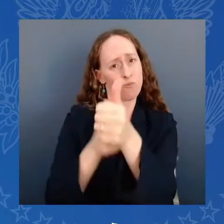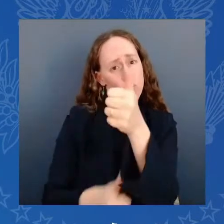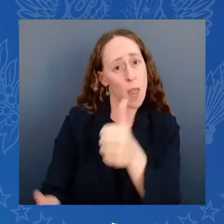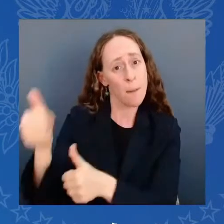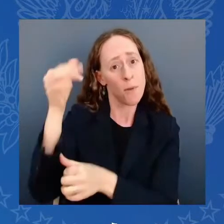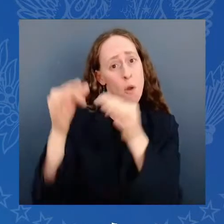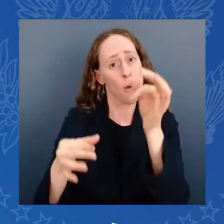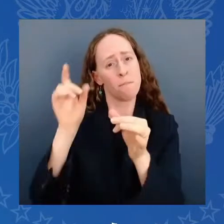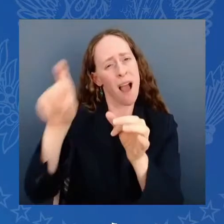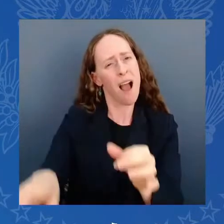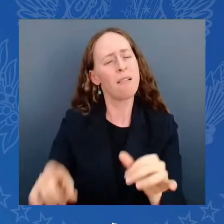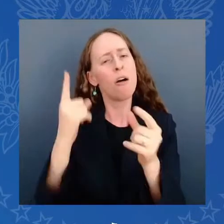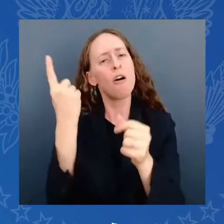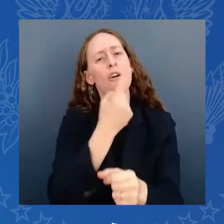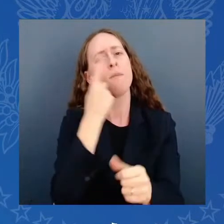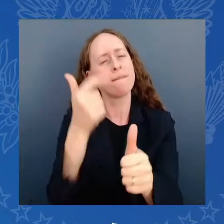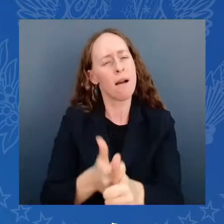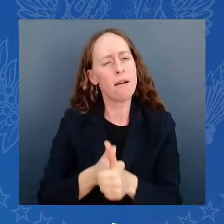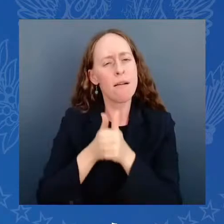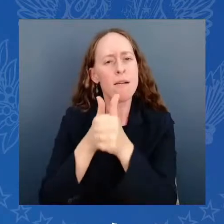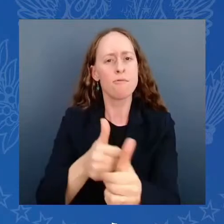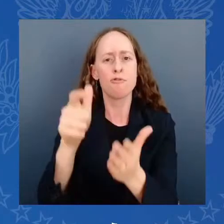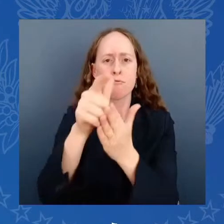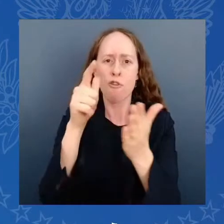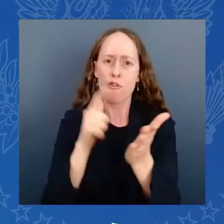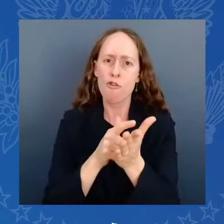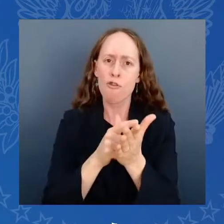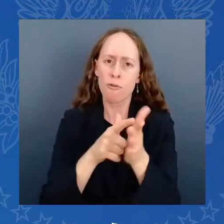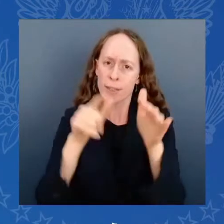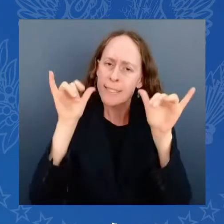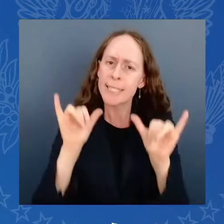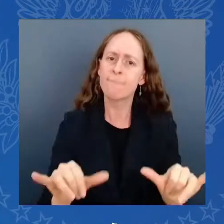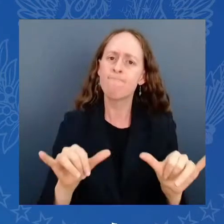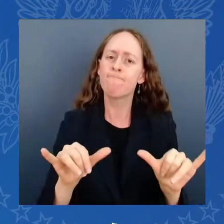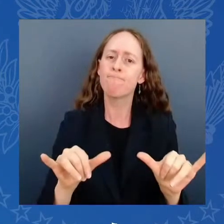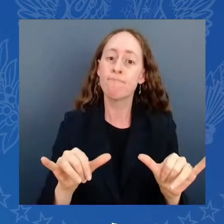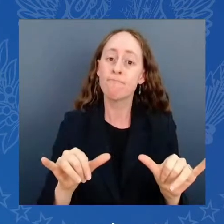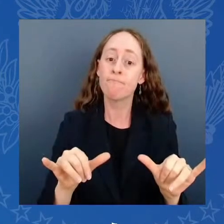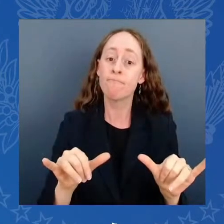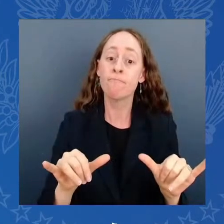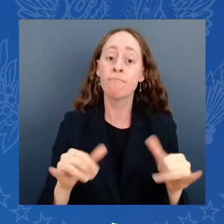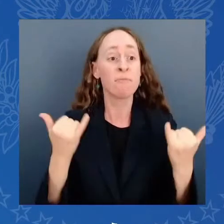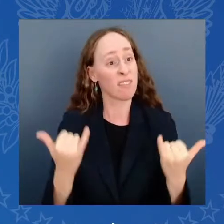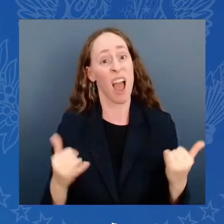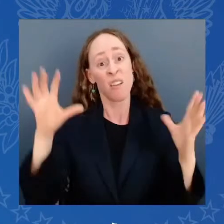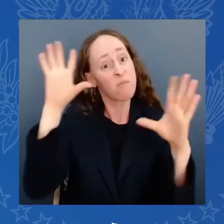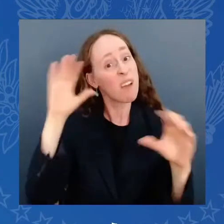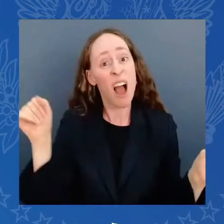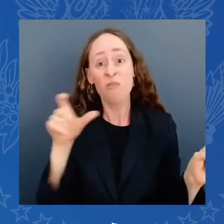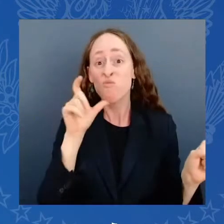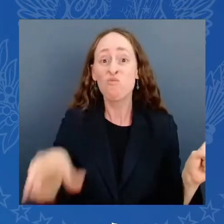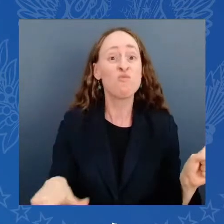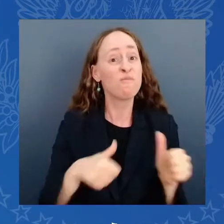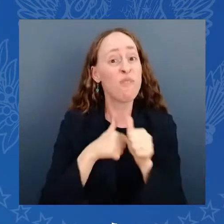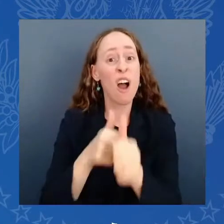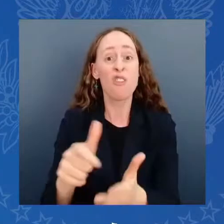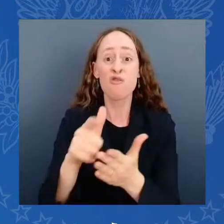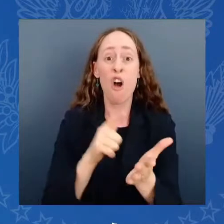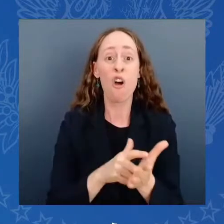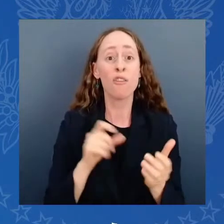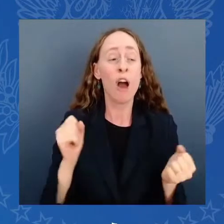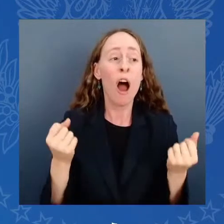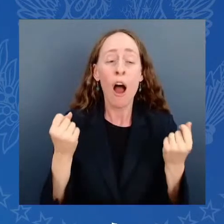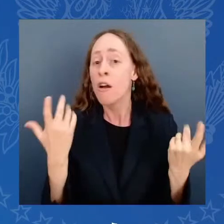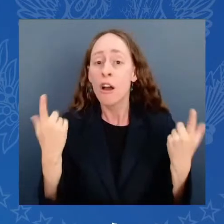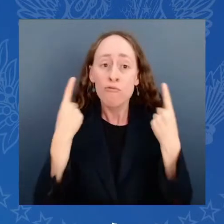longer constrained by the law, and only limits on abuse of power will be self-imposed by the President alone.